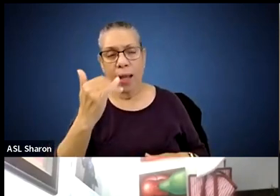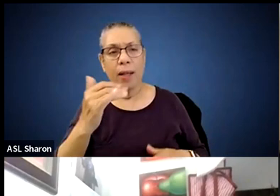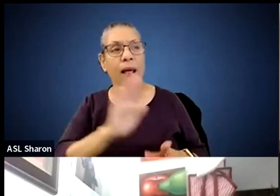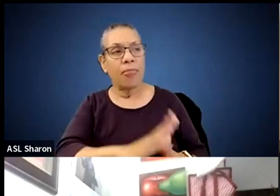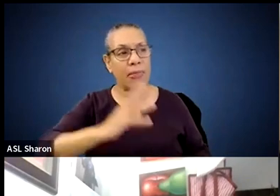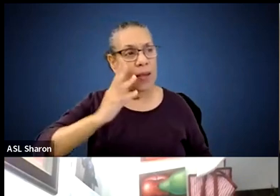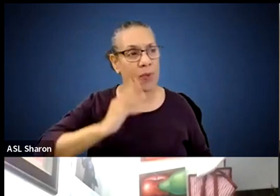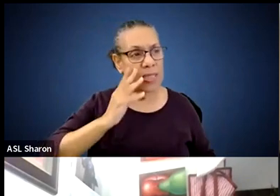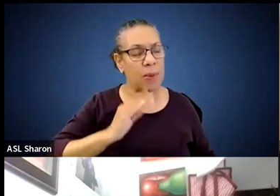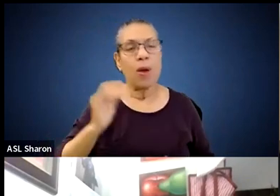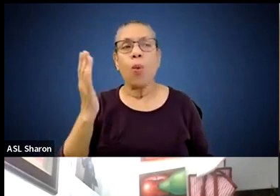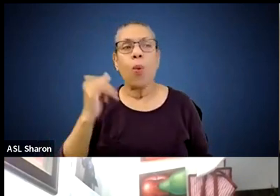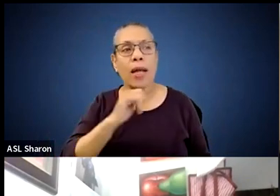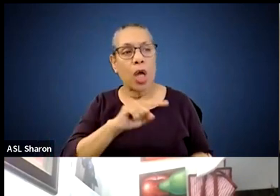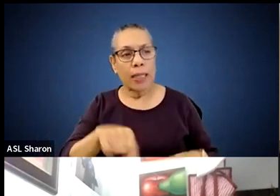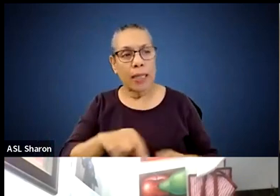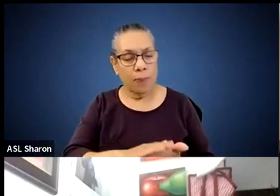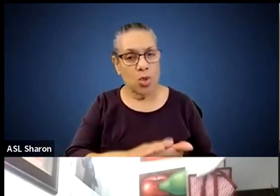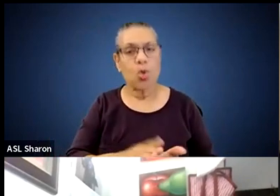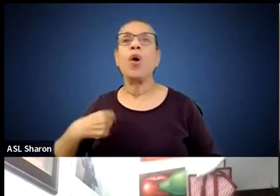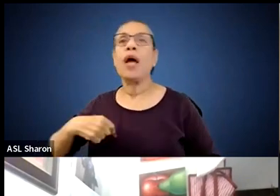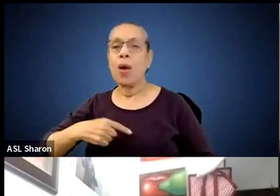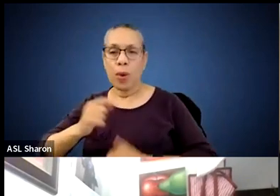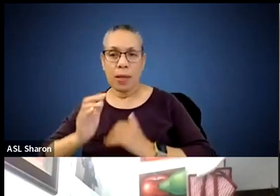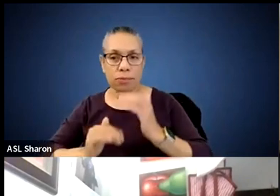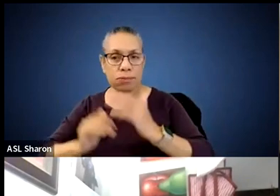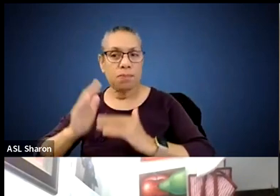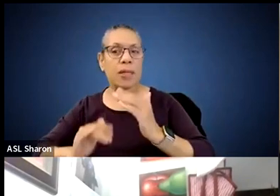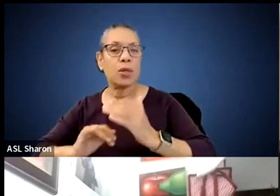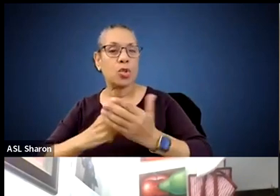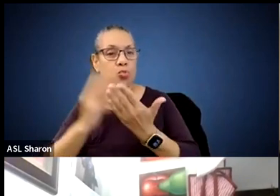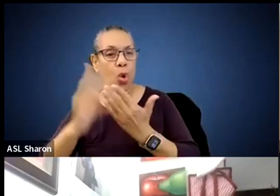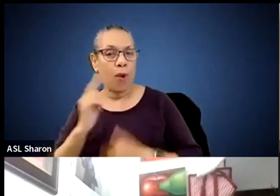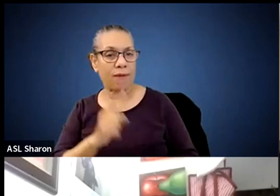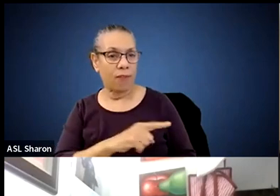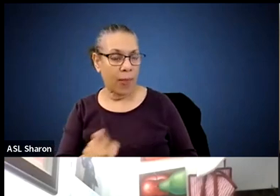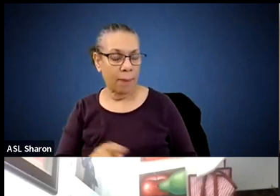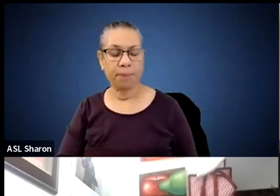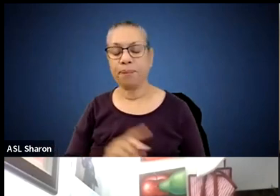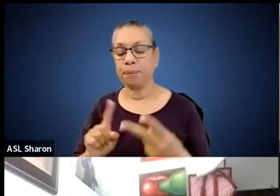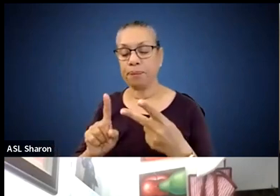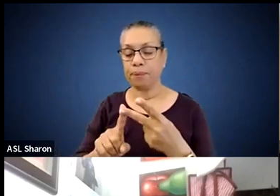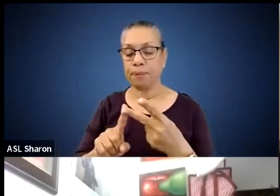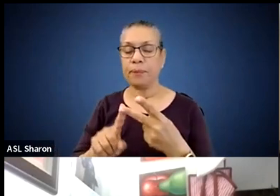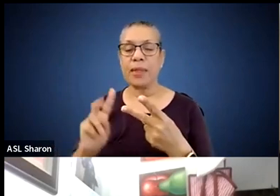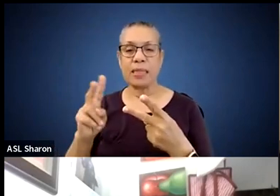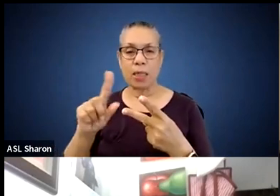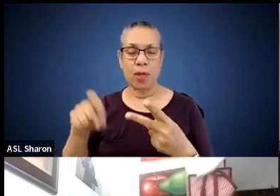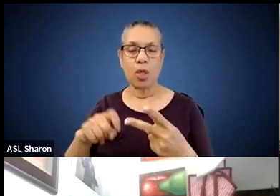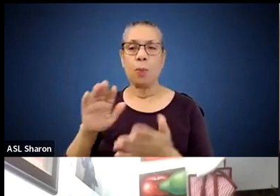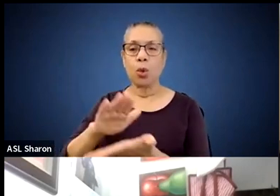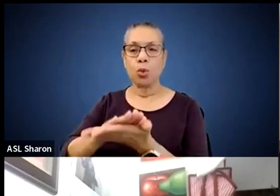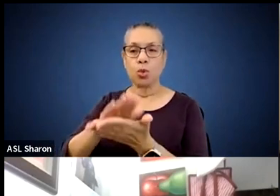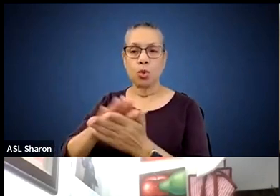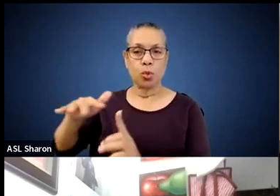that are keeping them from school the second question I have is just around sort of school climate and I know that there's